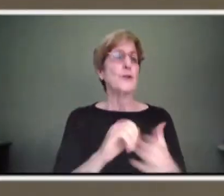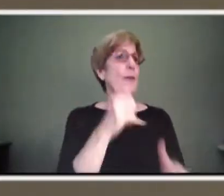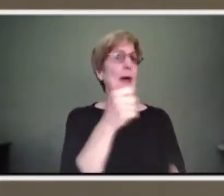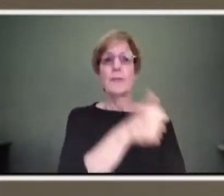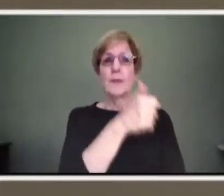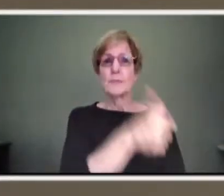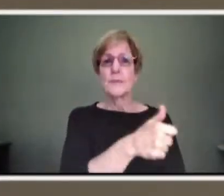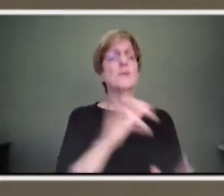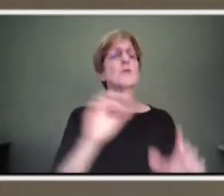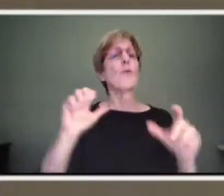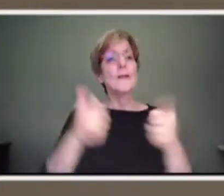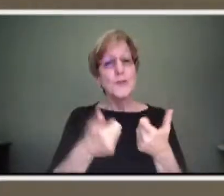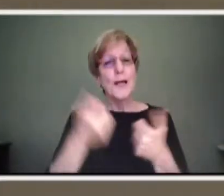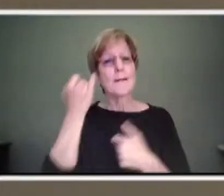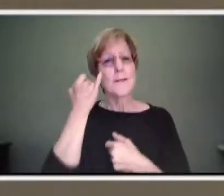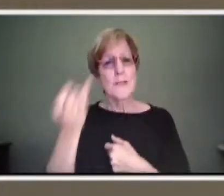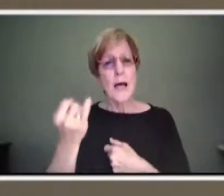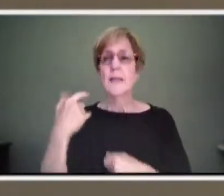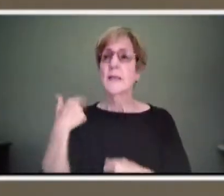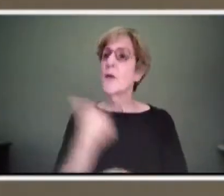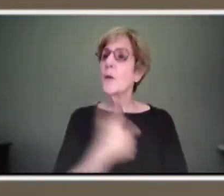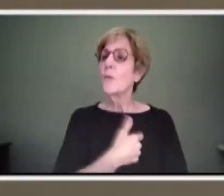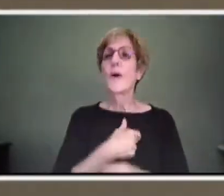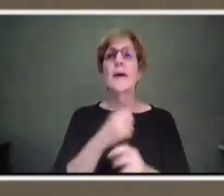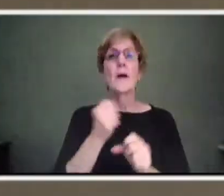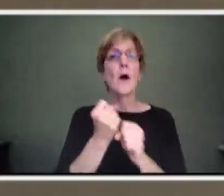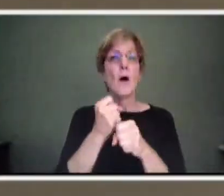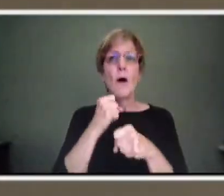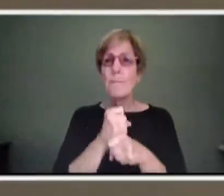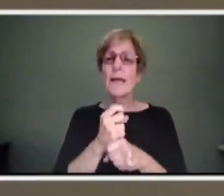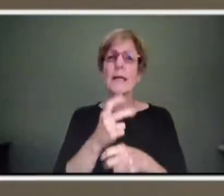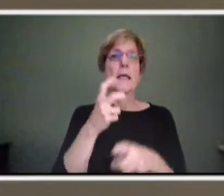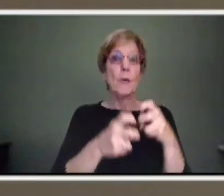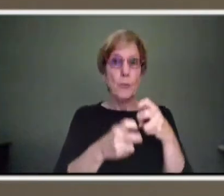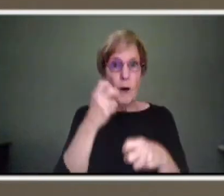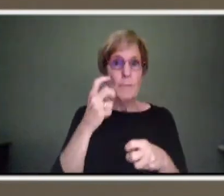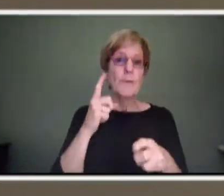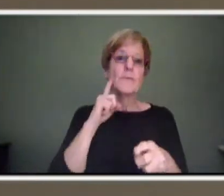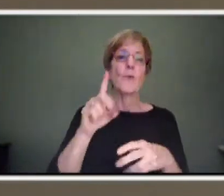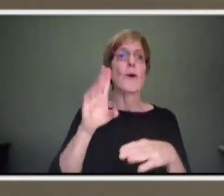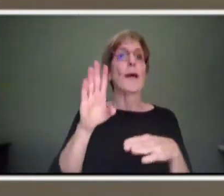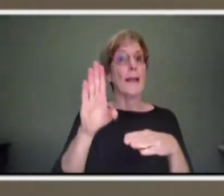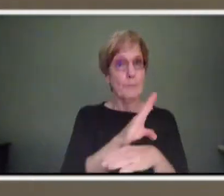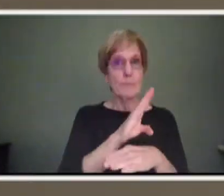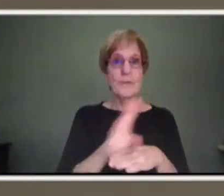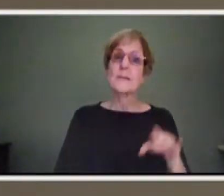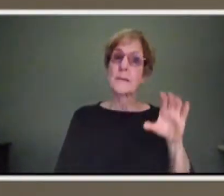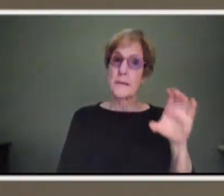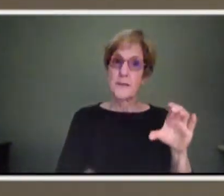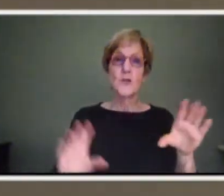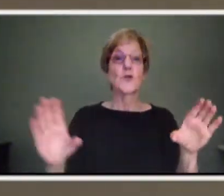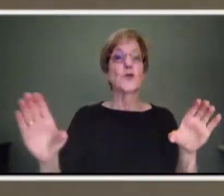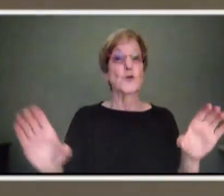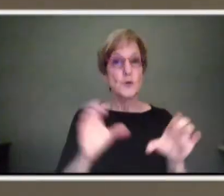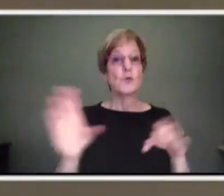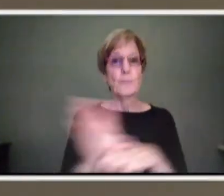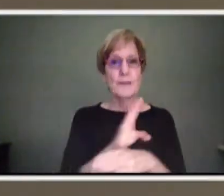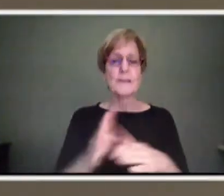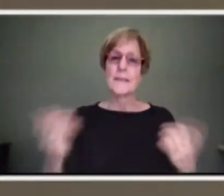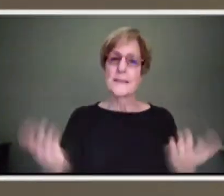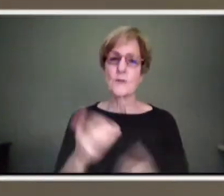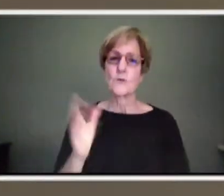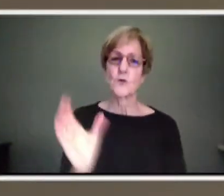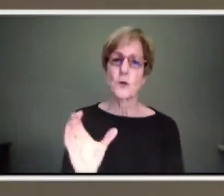challenge the idea that we're creating a hardship for a business to do business in our city. I also want us